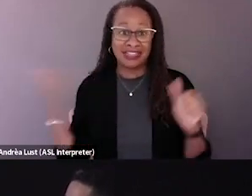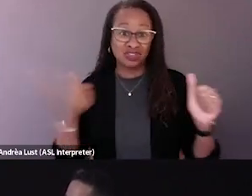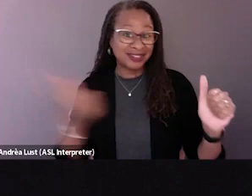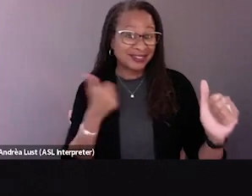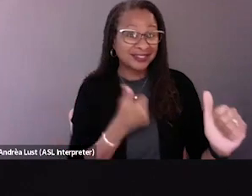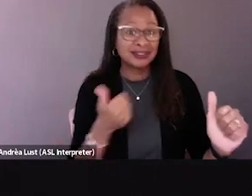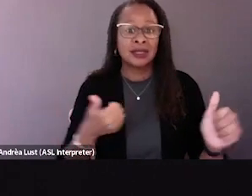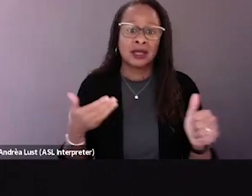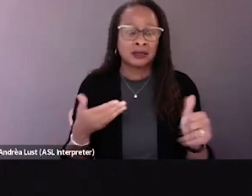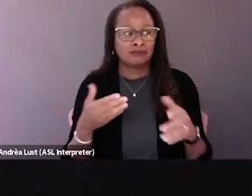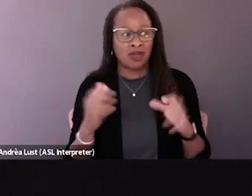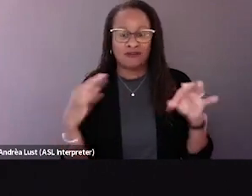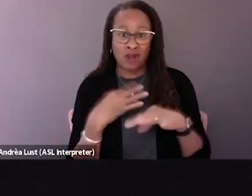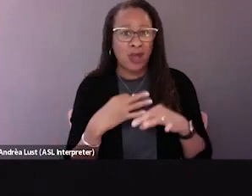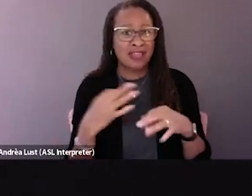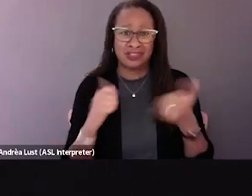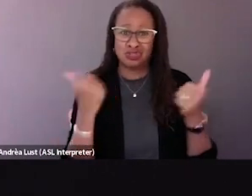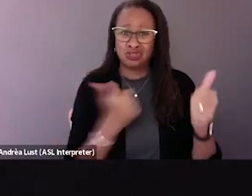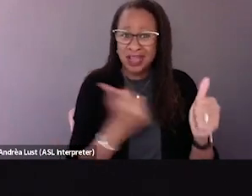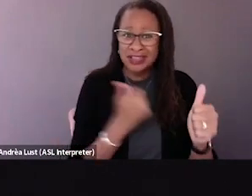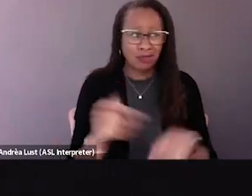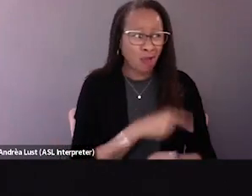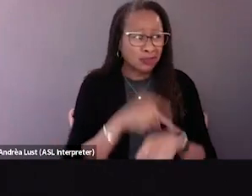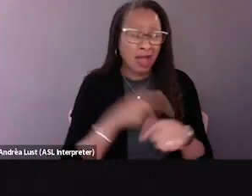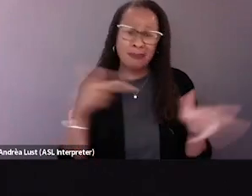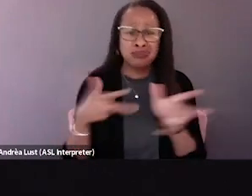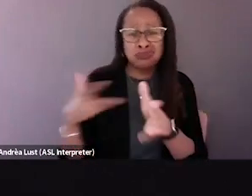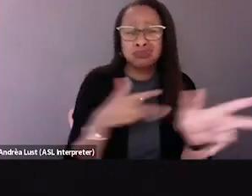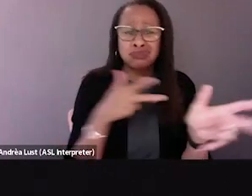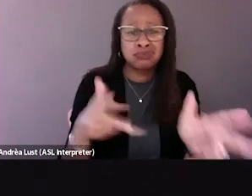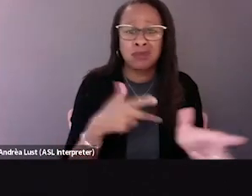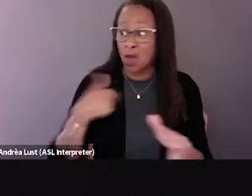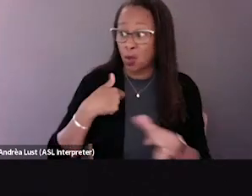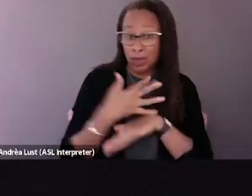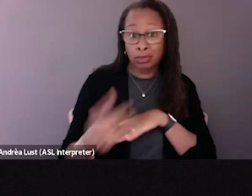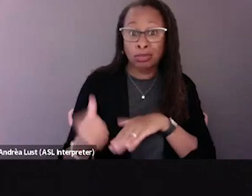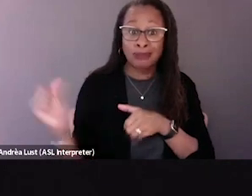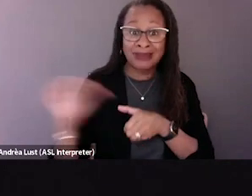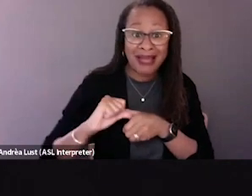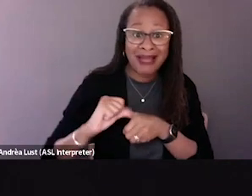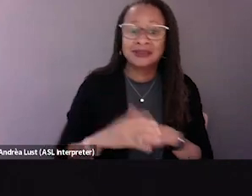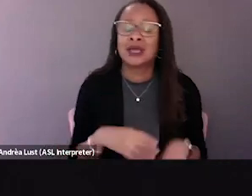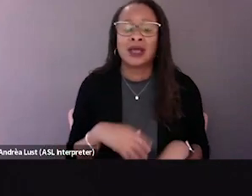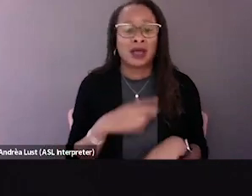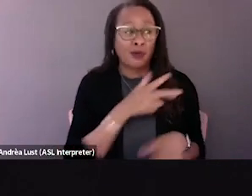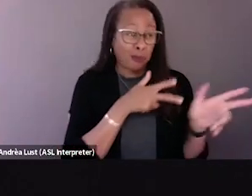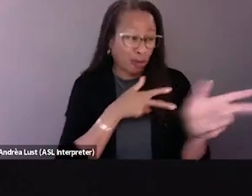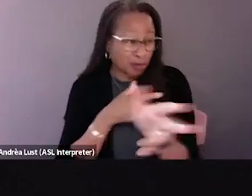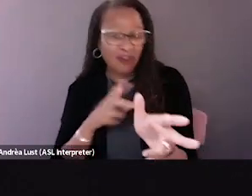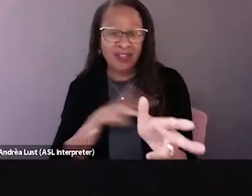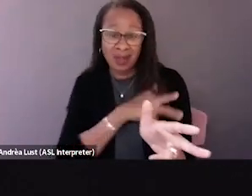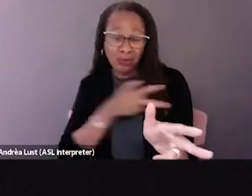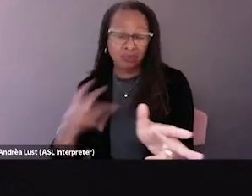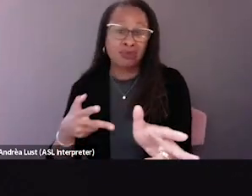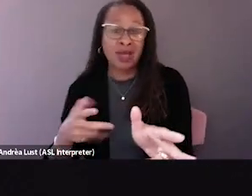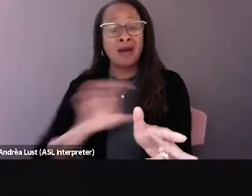And chase went on for a long time. We eventually ran out of gas, pulled over to the side of the road. They pulled up behind us.